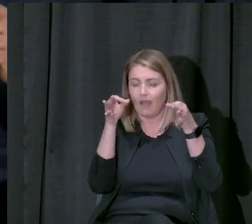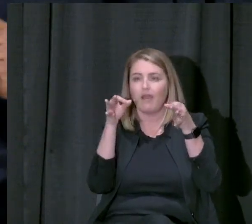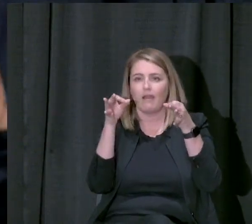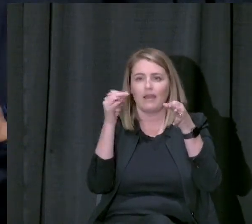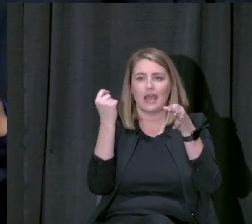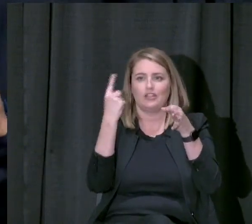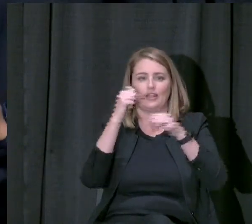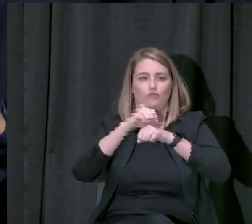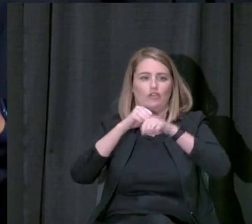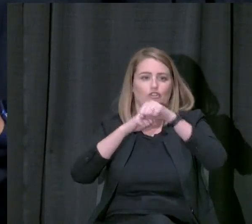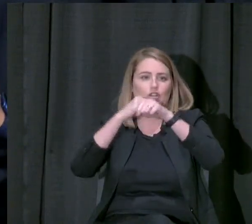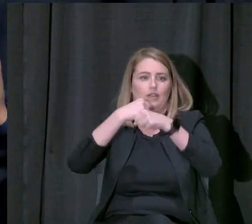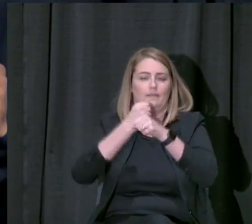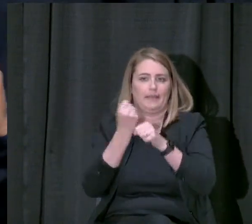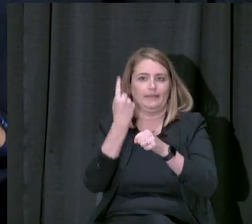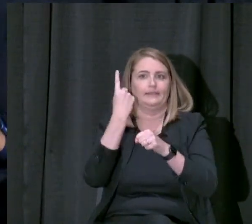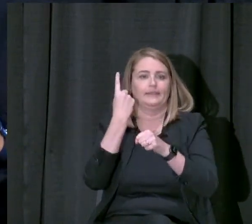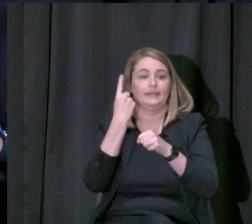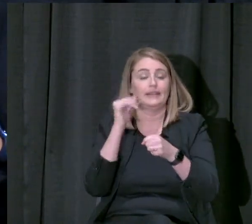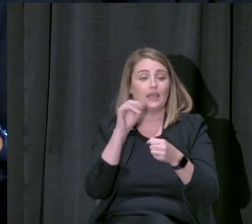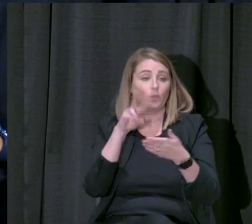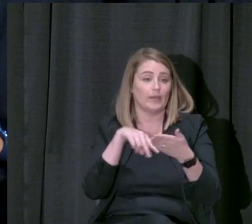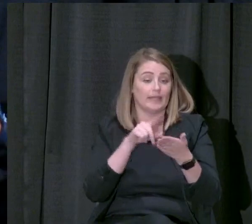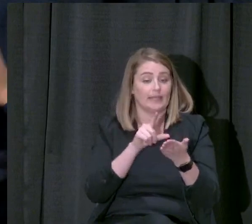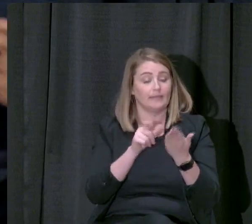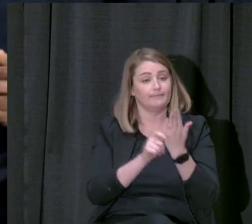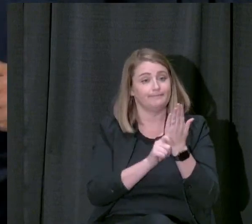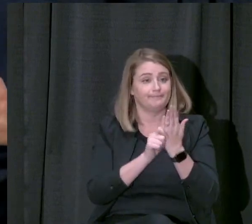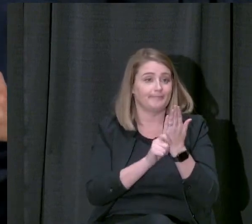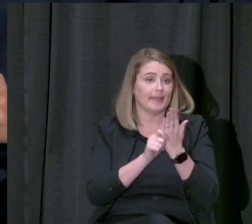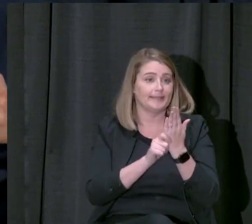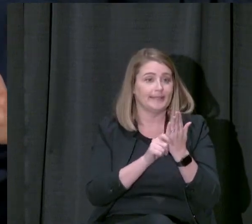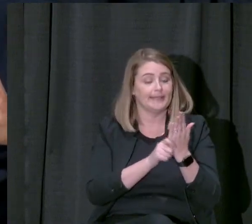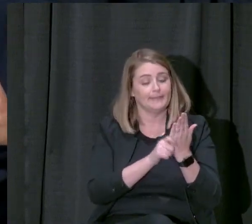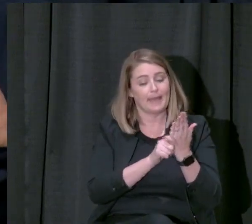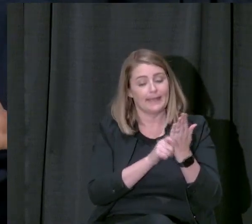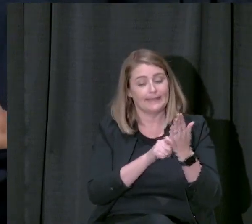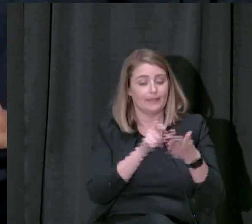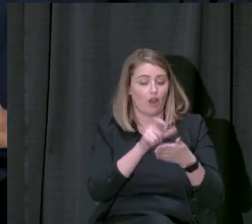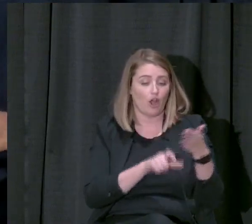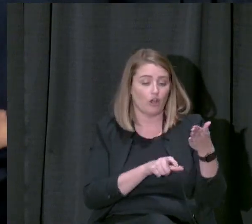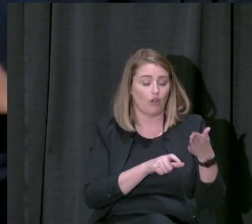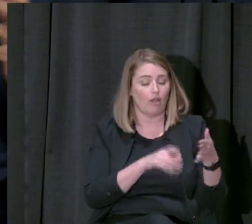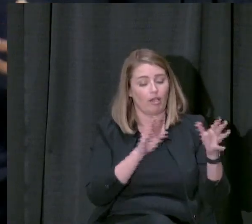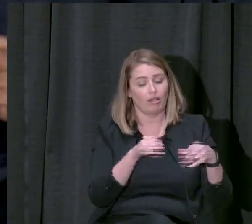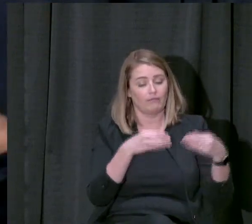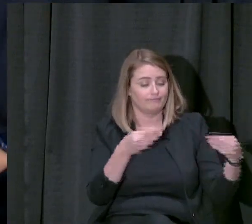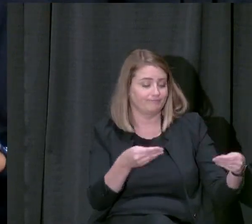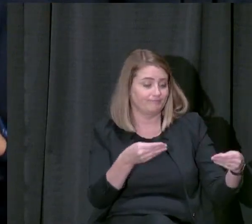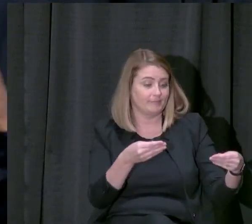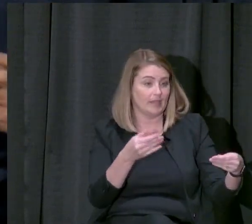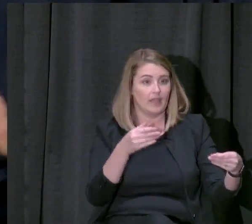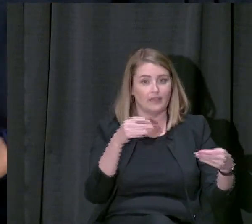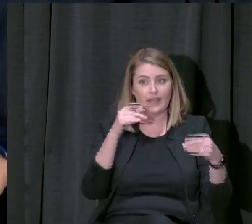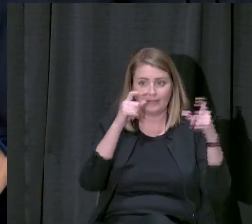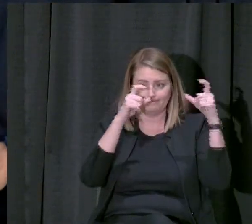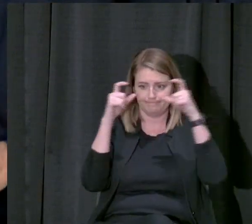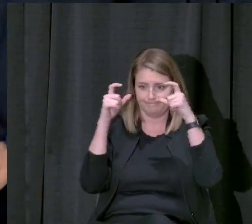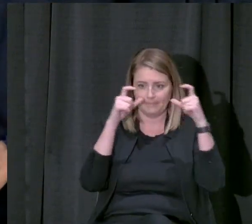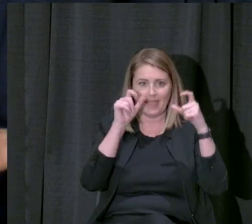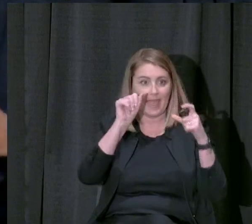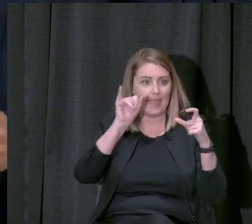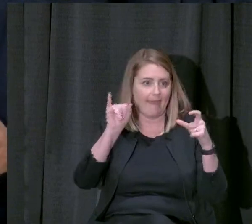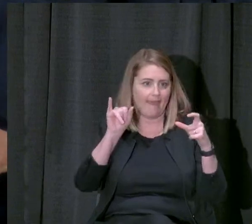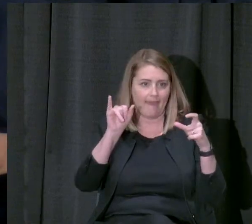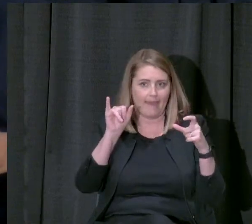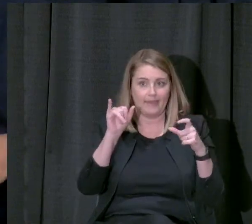So, like, for example, you're reading a magazine article, right? Now, if you give a magazine article to an AI or an OCR engine from